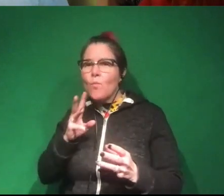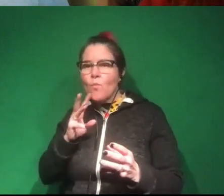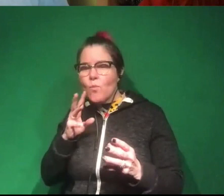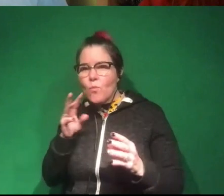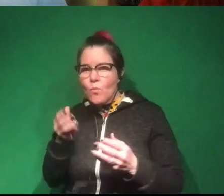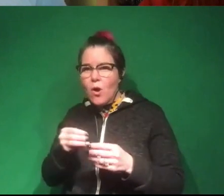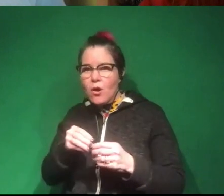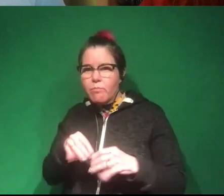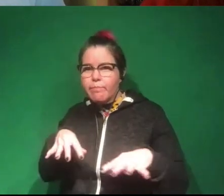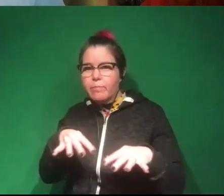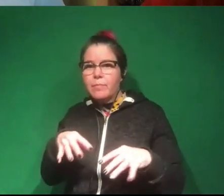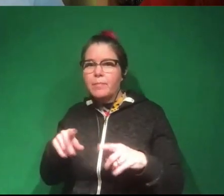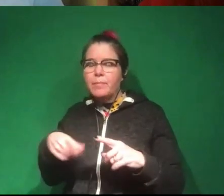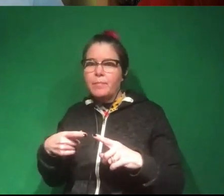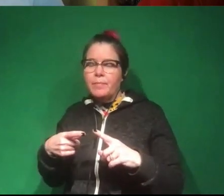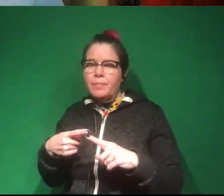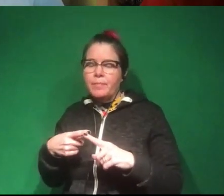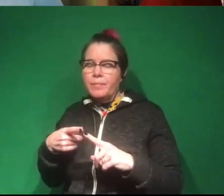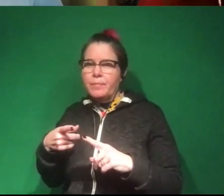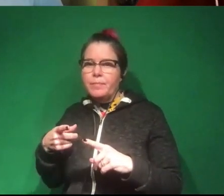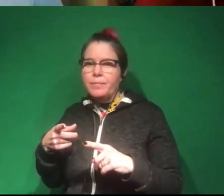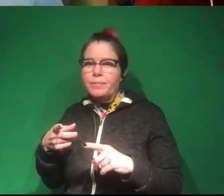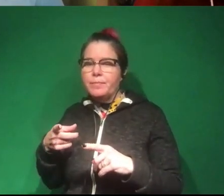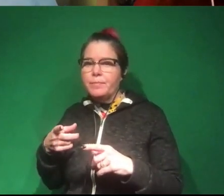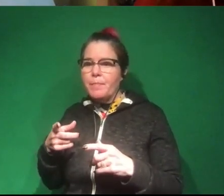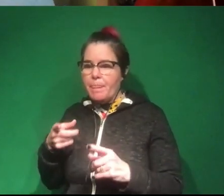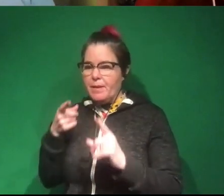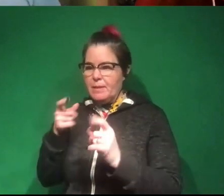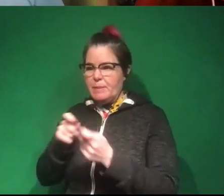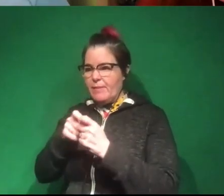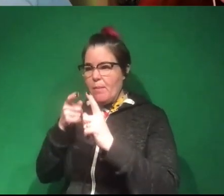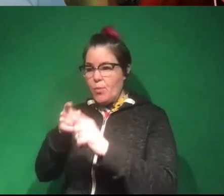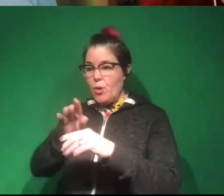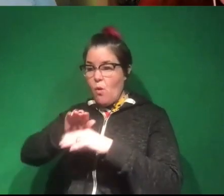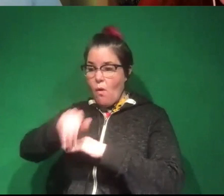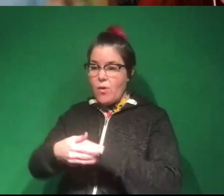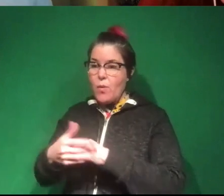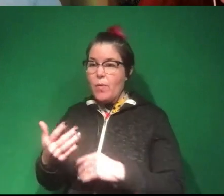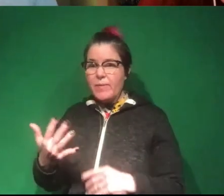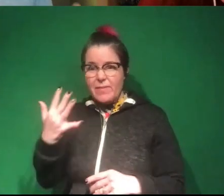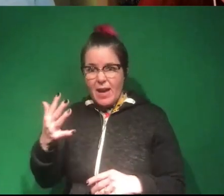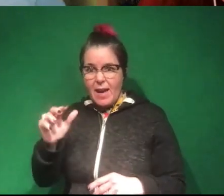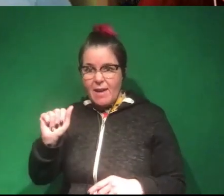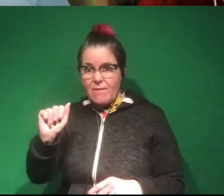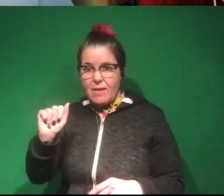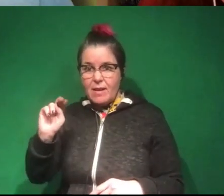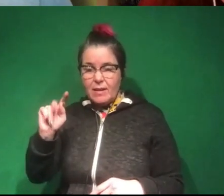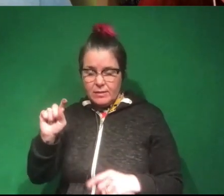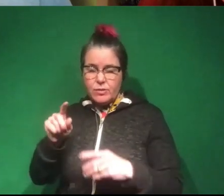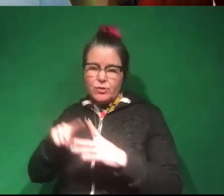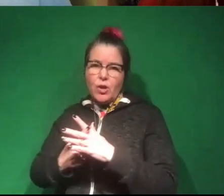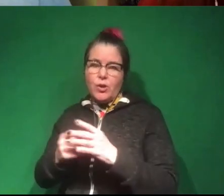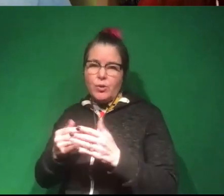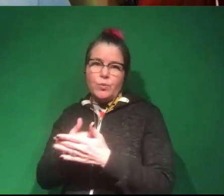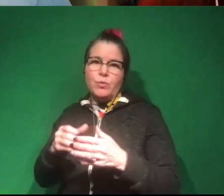here. And when it gets to a certain point, overnight, these 5 ants that are, this founding colony